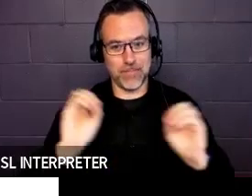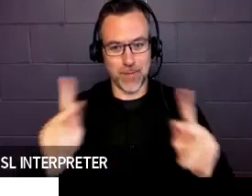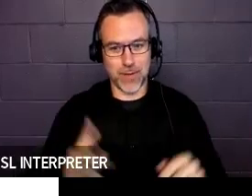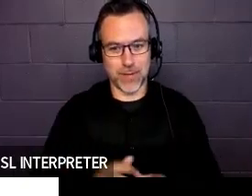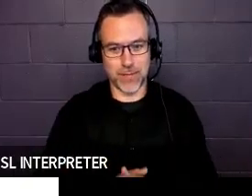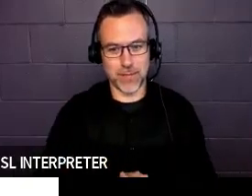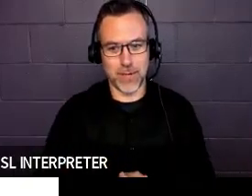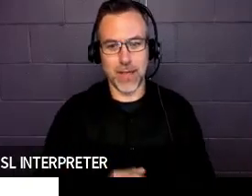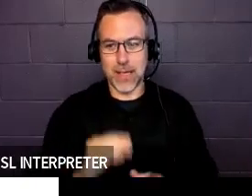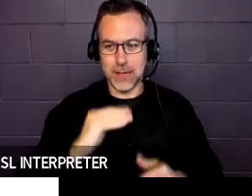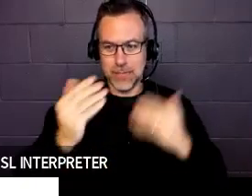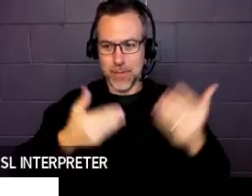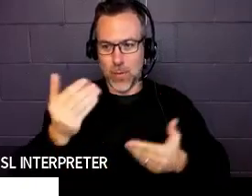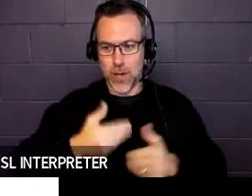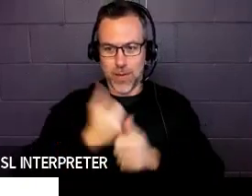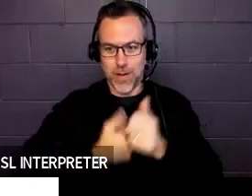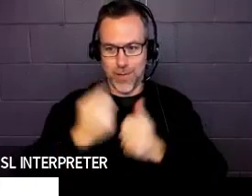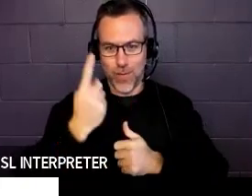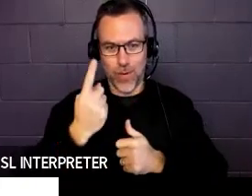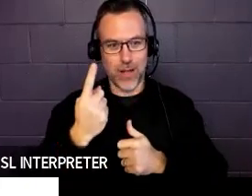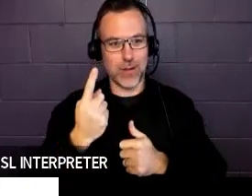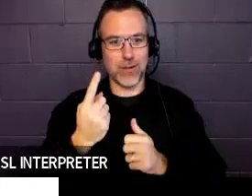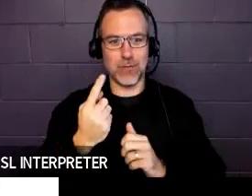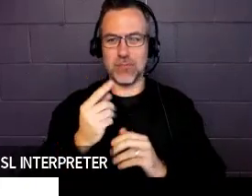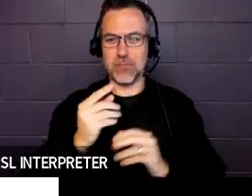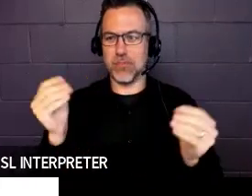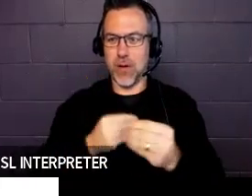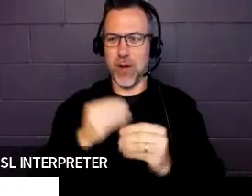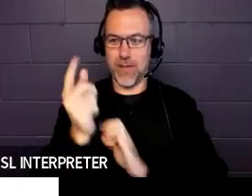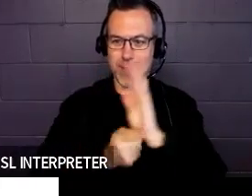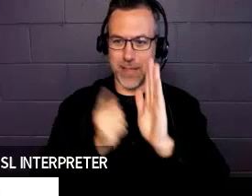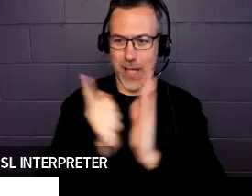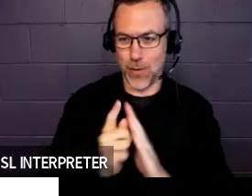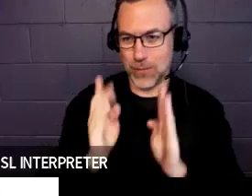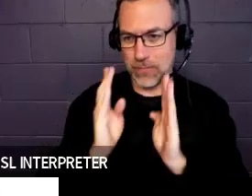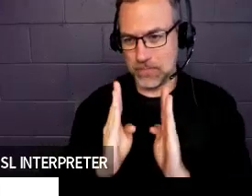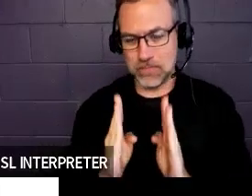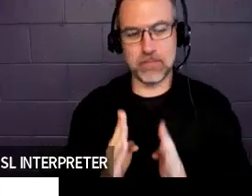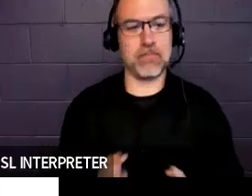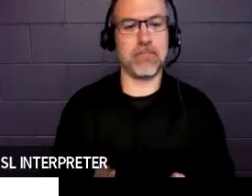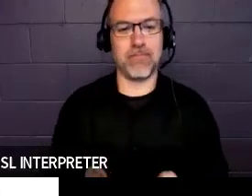Okay, welcome everyone to our office hours this week.